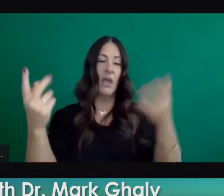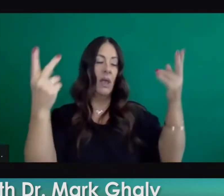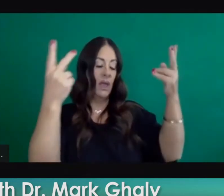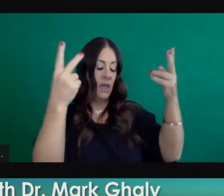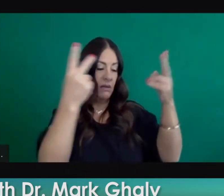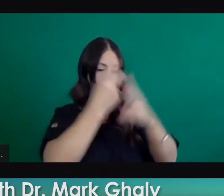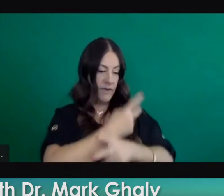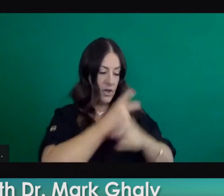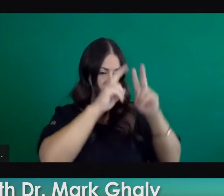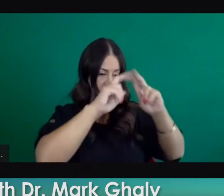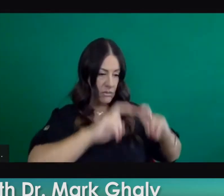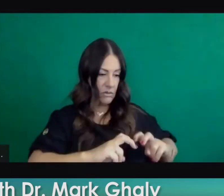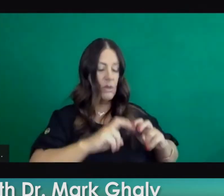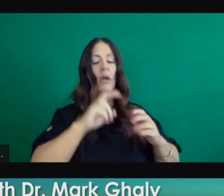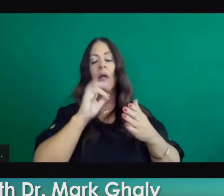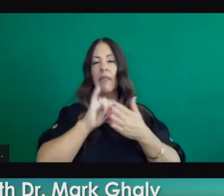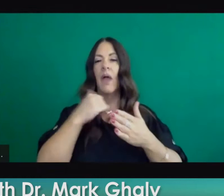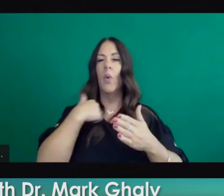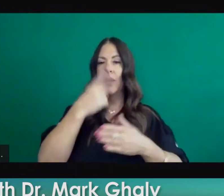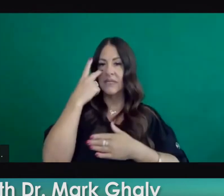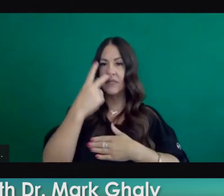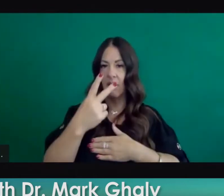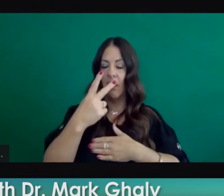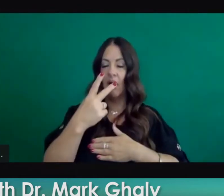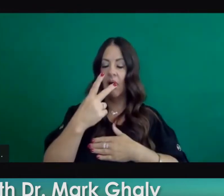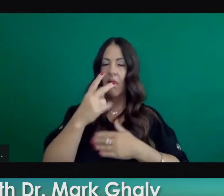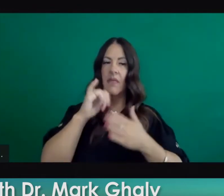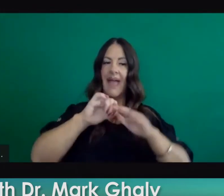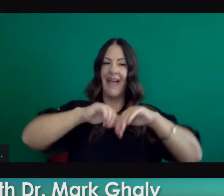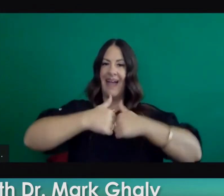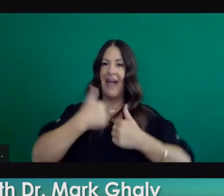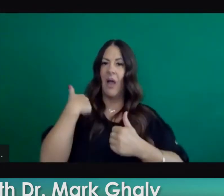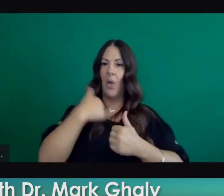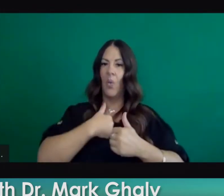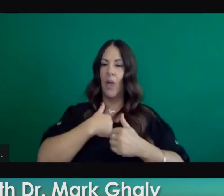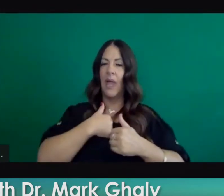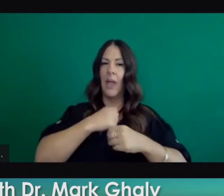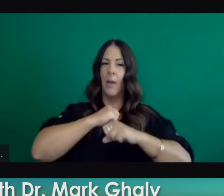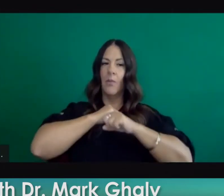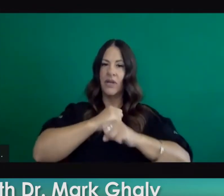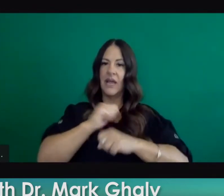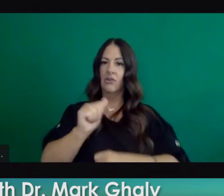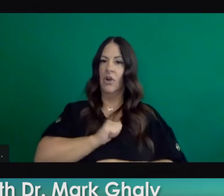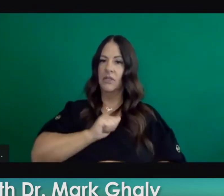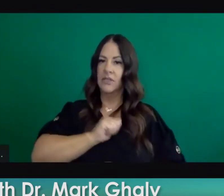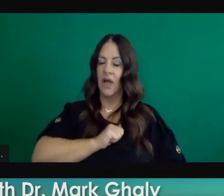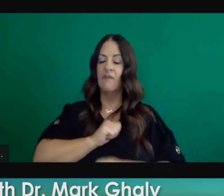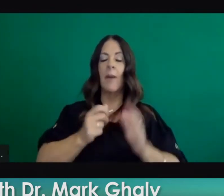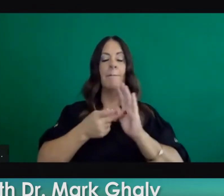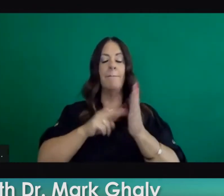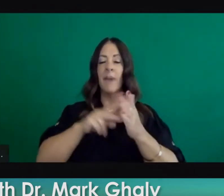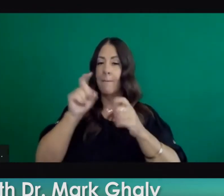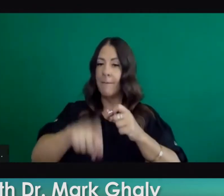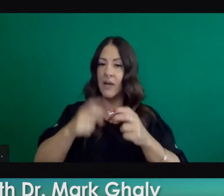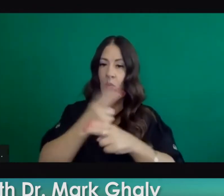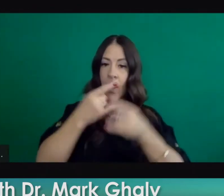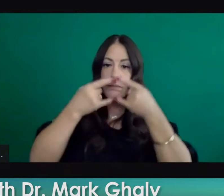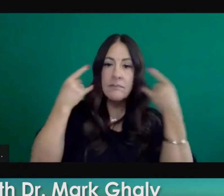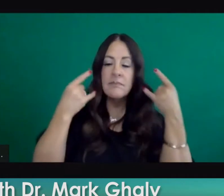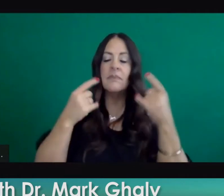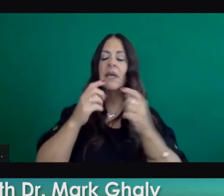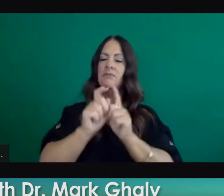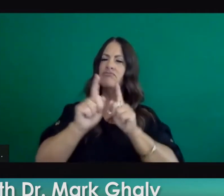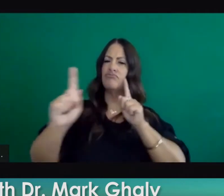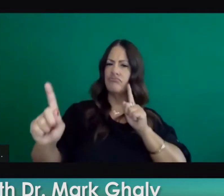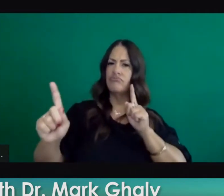can actually be mitigated by increasing our own protective behaviors, the wearing the mask, remaining physically